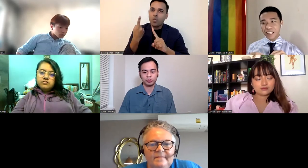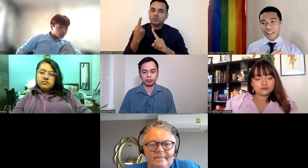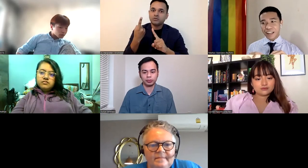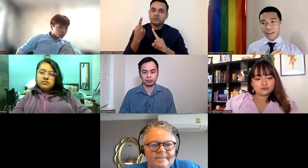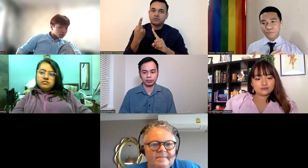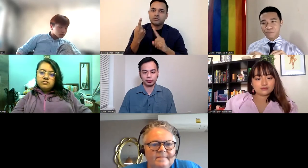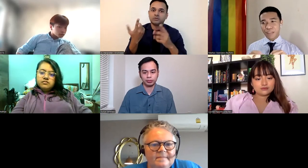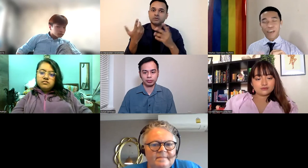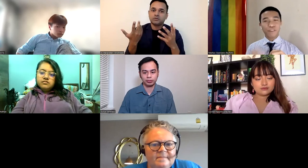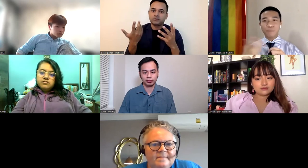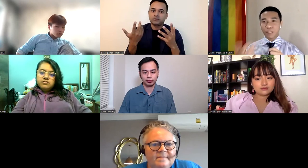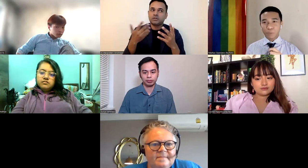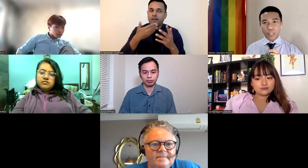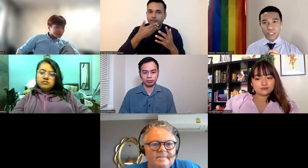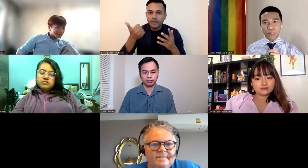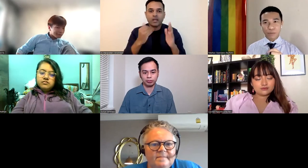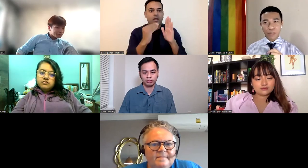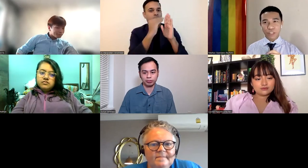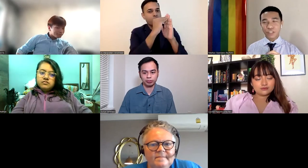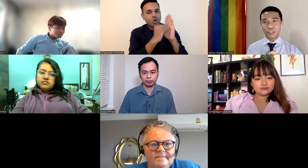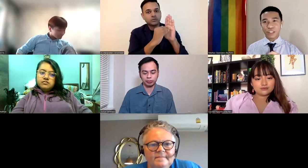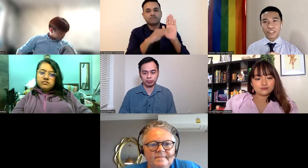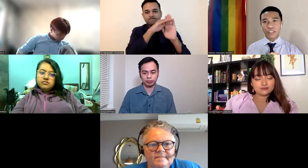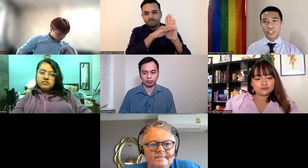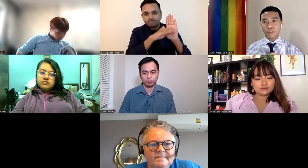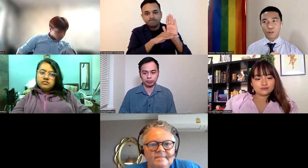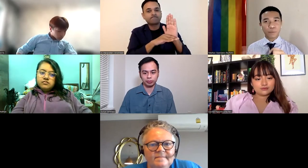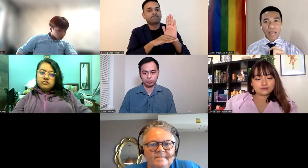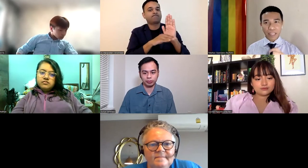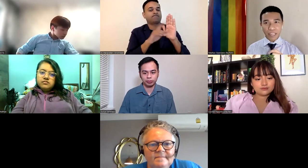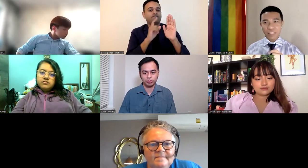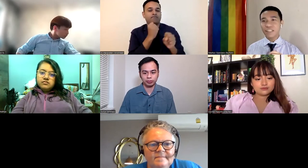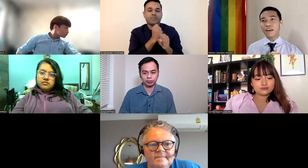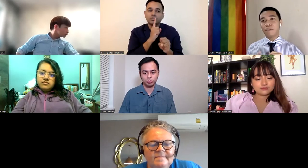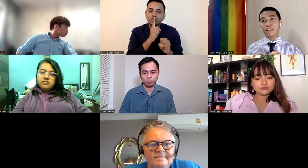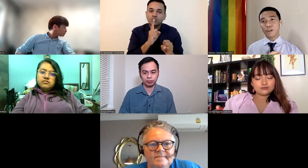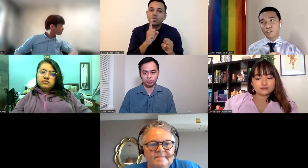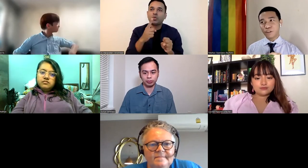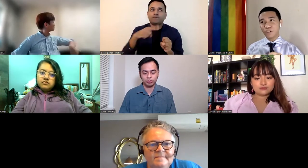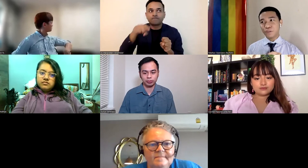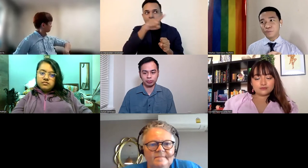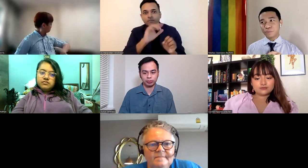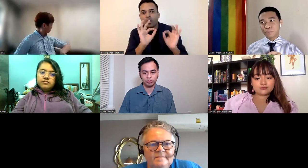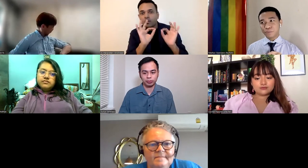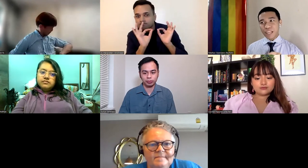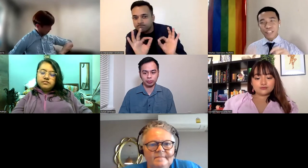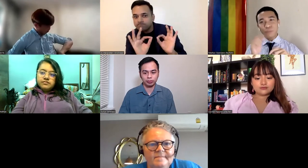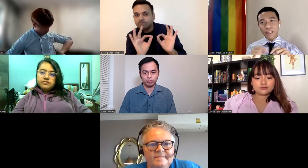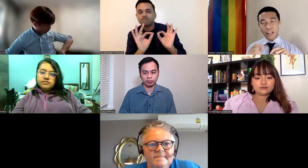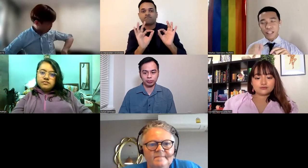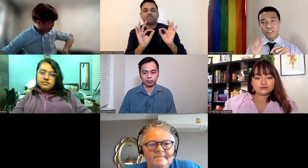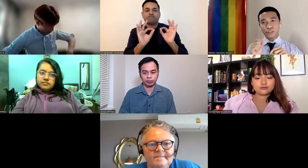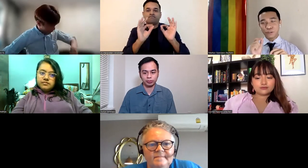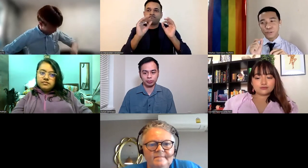that having better policies when it comes to education is not just for compliance, but also and to